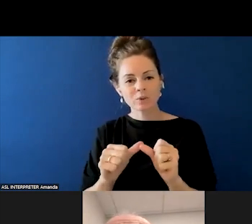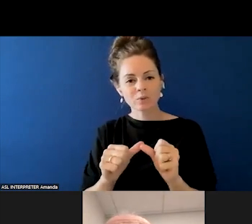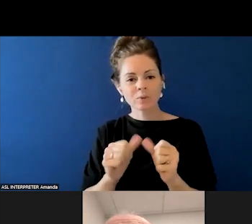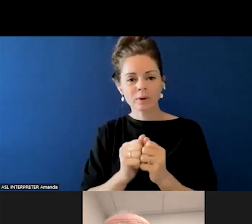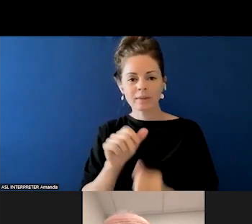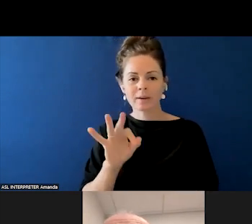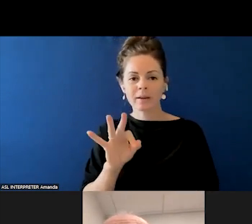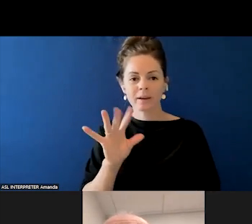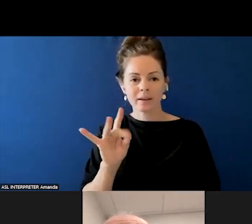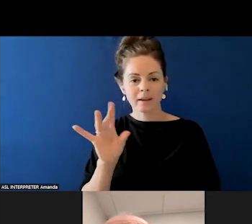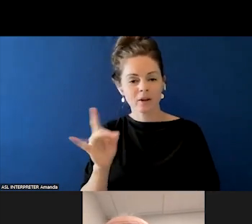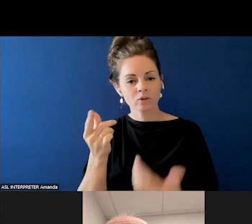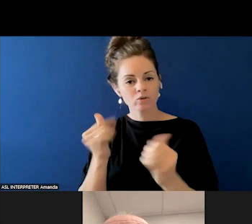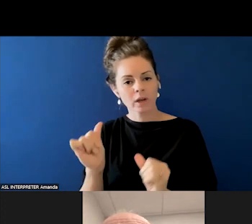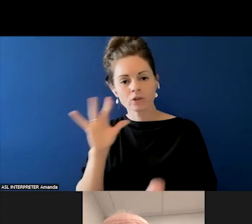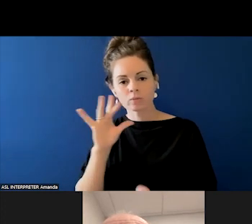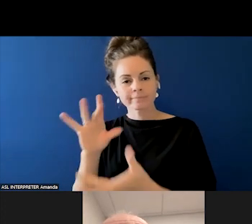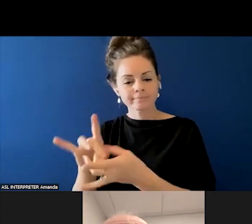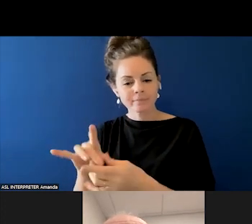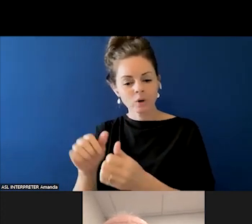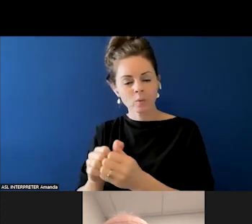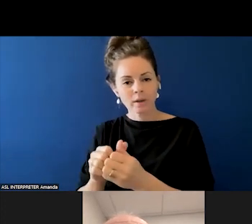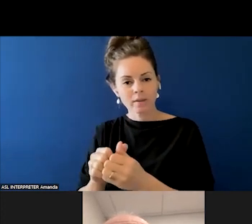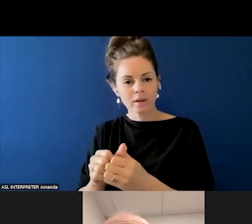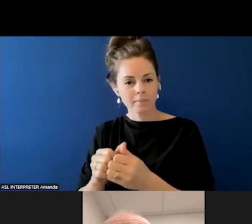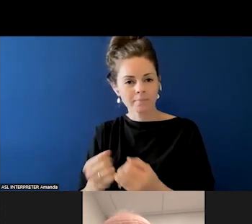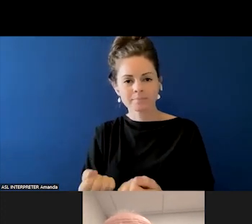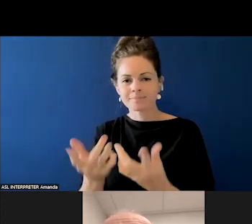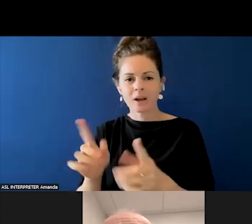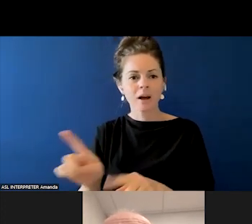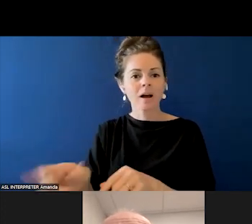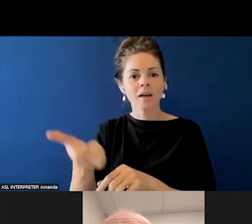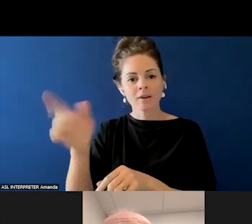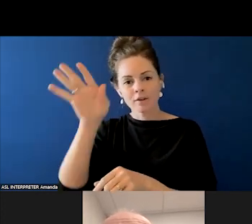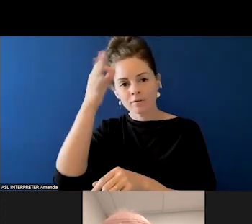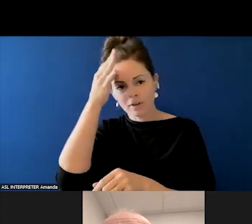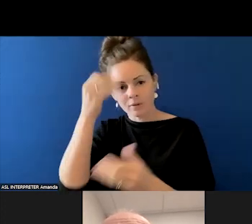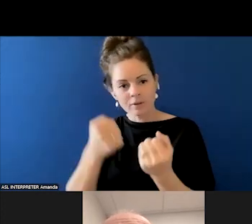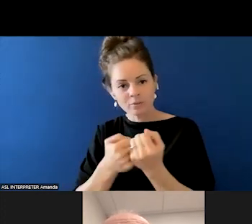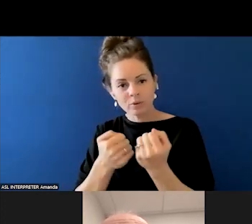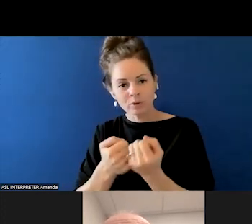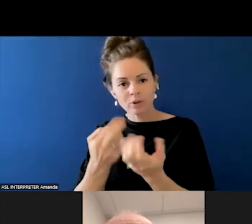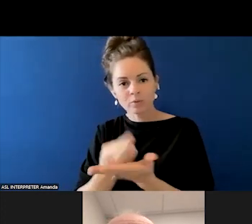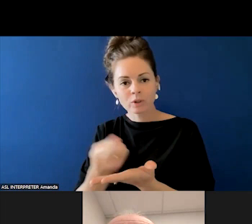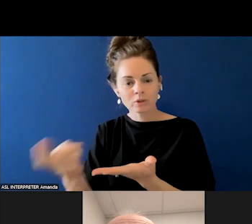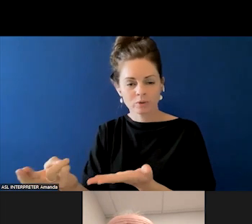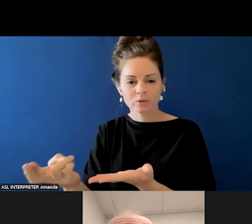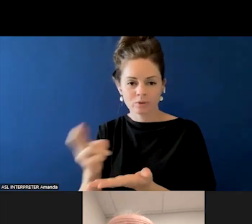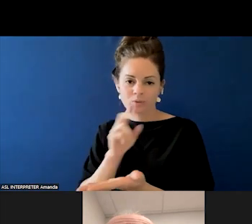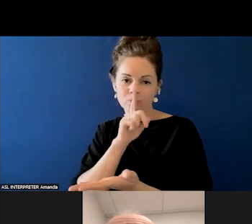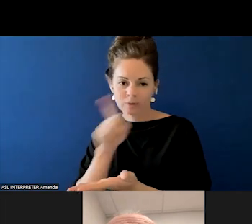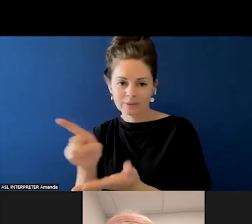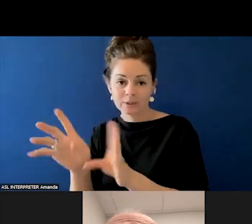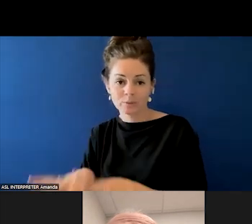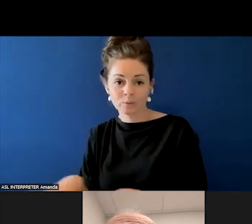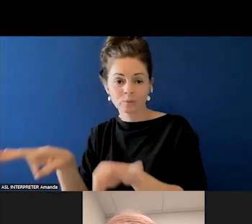988, being able to link to this wealth of other federally supported resources is particularly